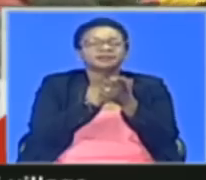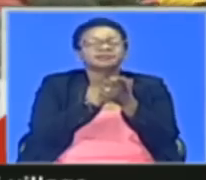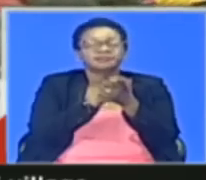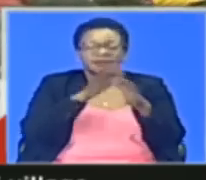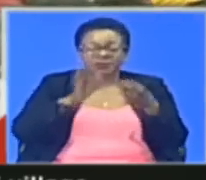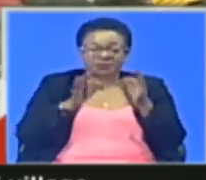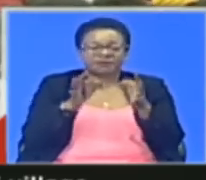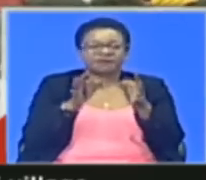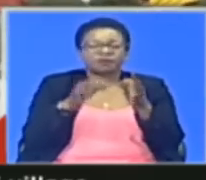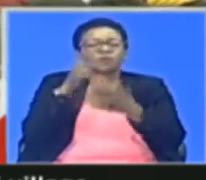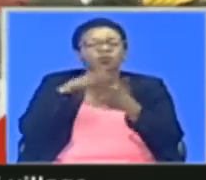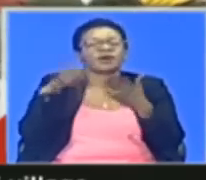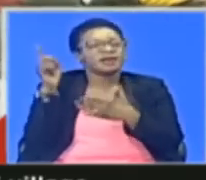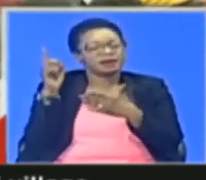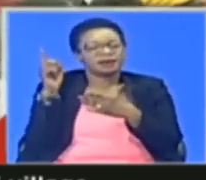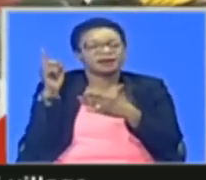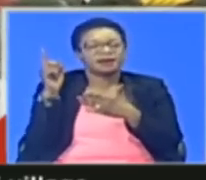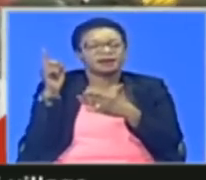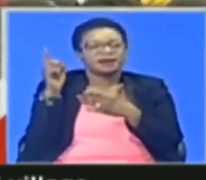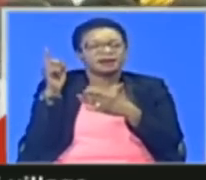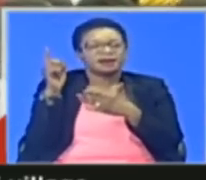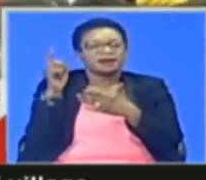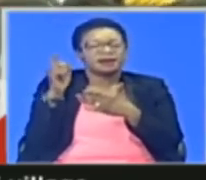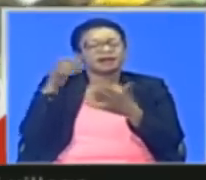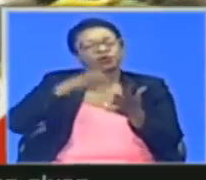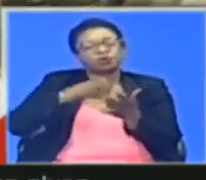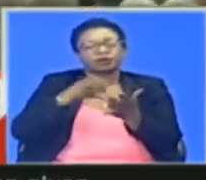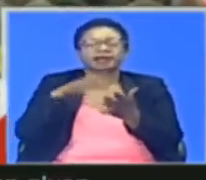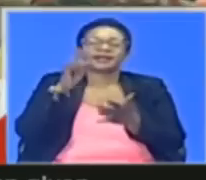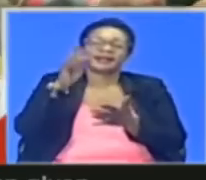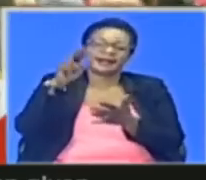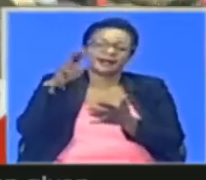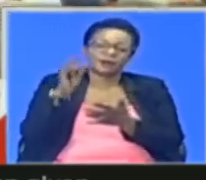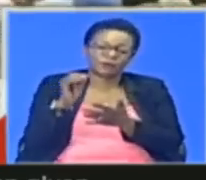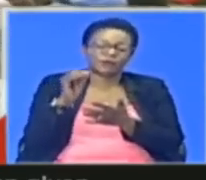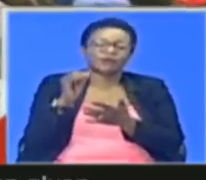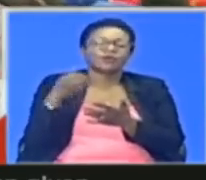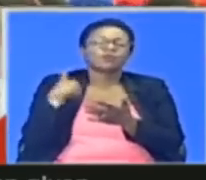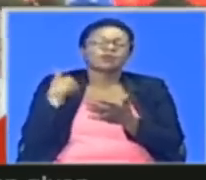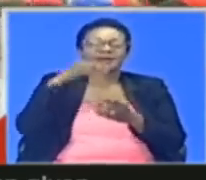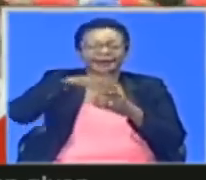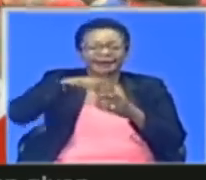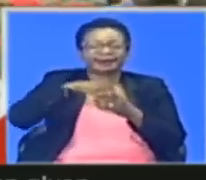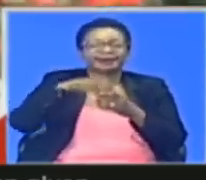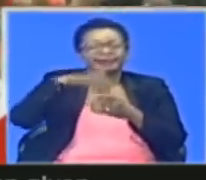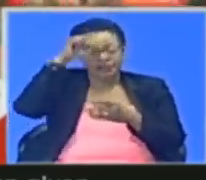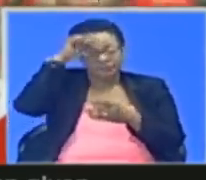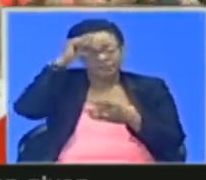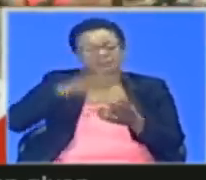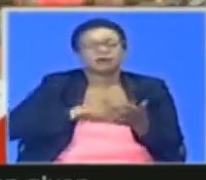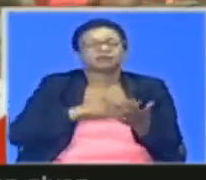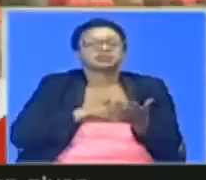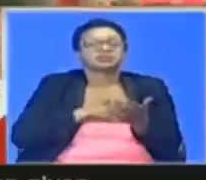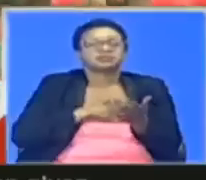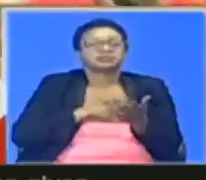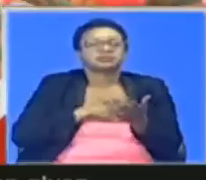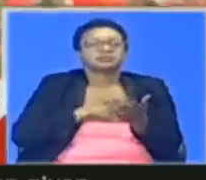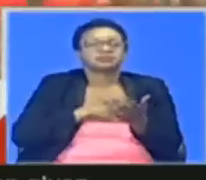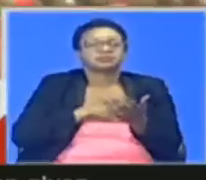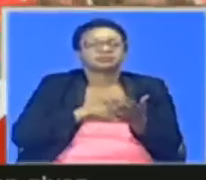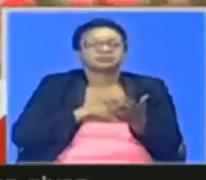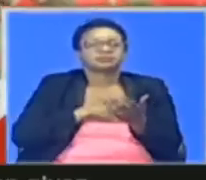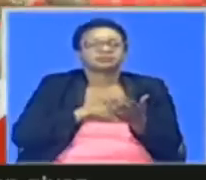Tukishinda hata Deno atakuwa ndani ya serikali yetu. Unaelewana